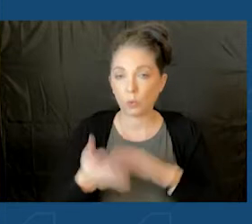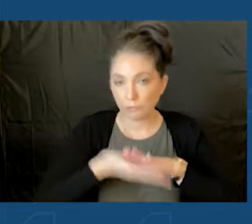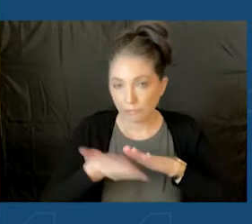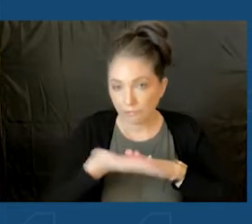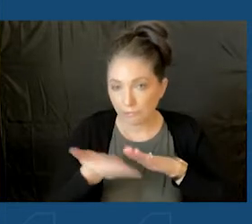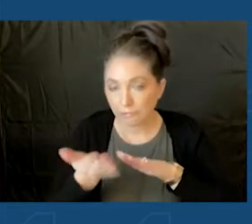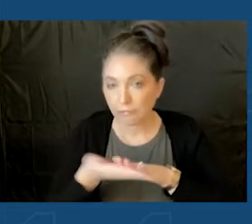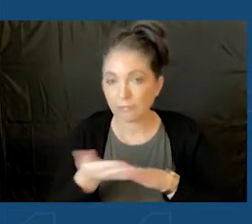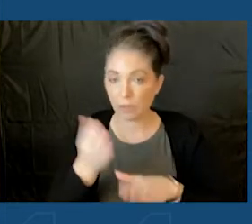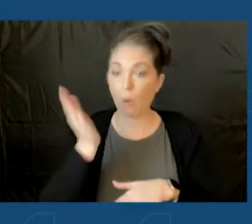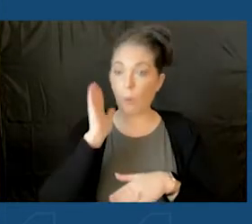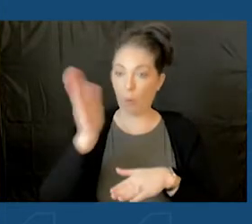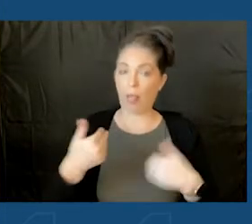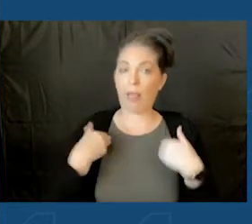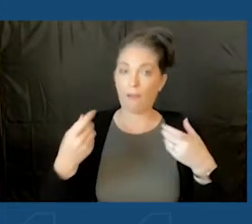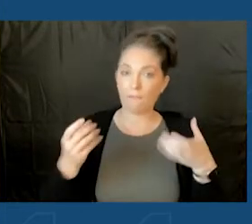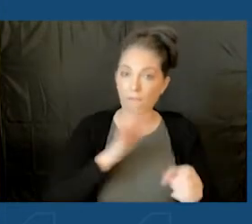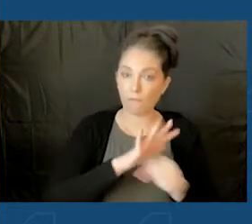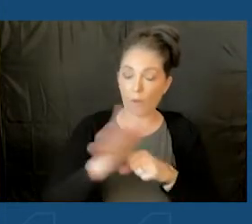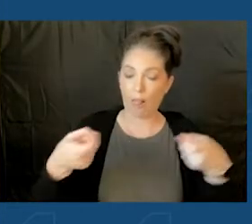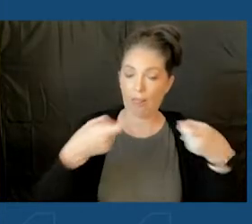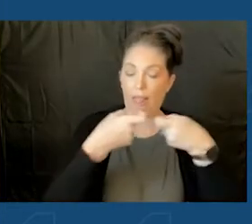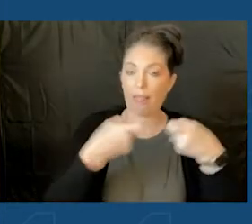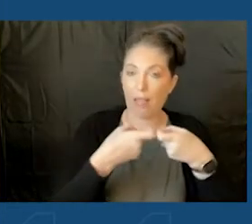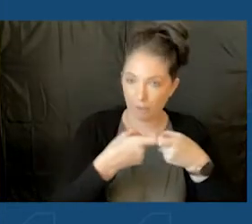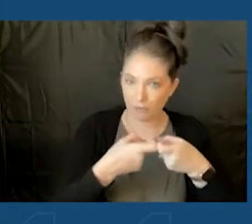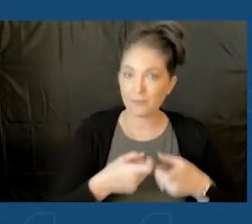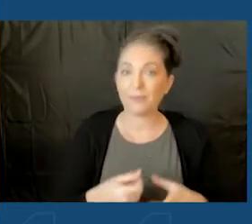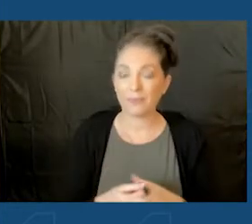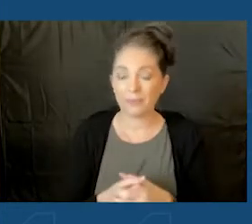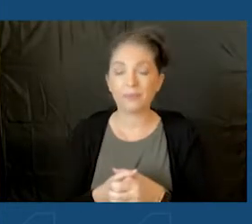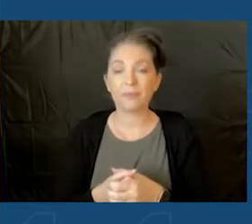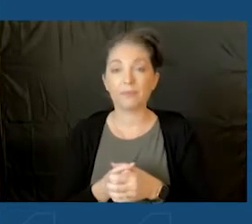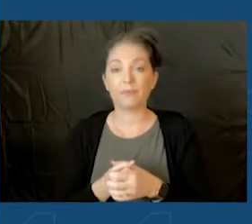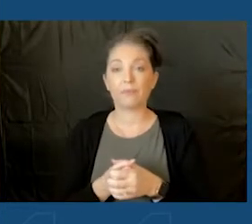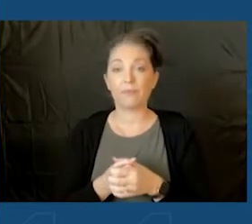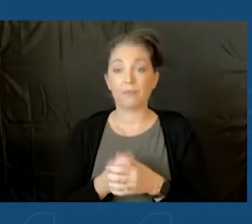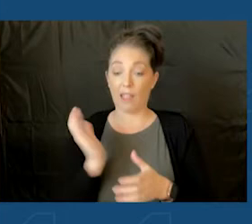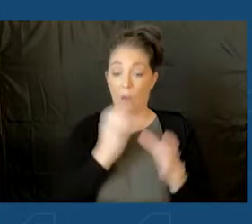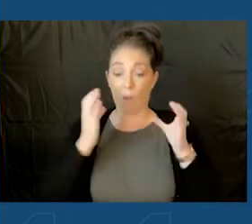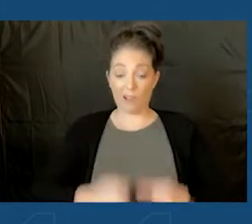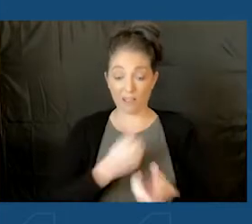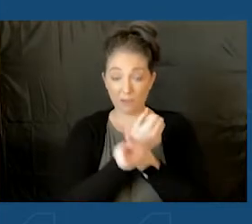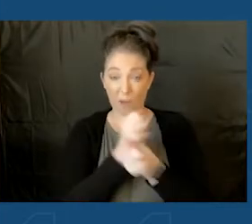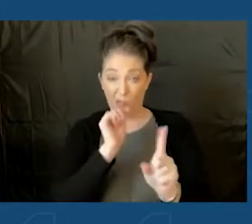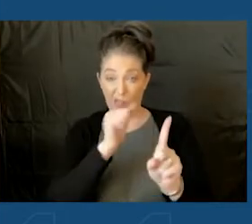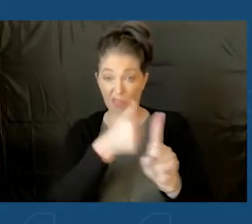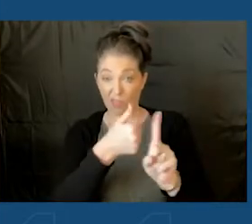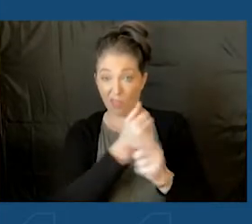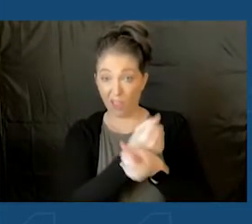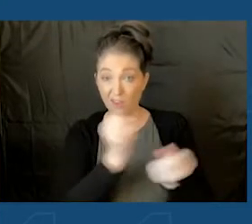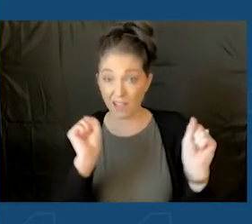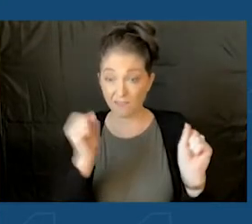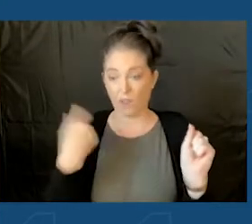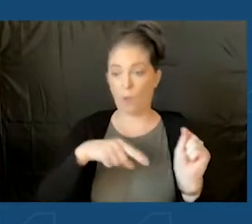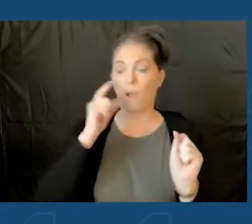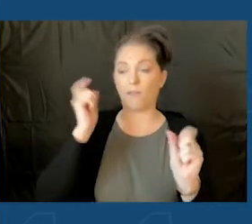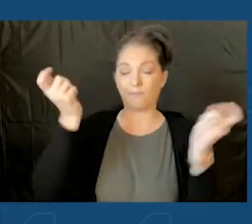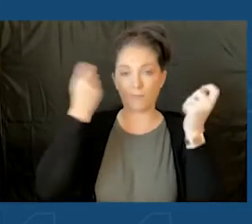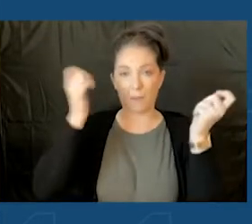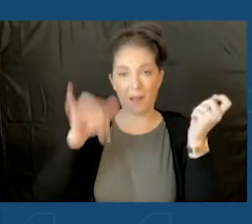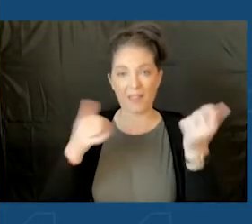electric charging infrastructure. The safety of our customers, what we're here to celebrate today, is our top priority, and that's why